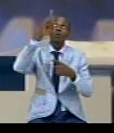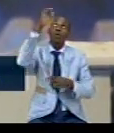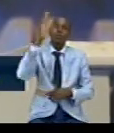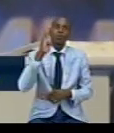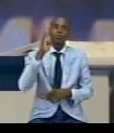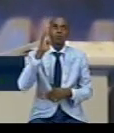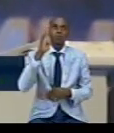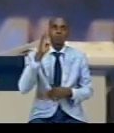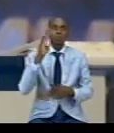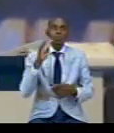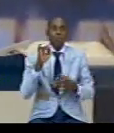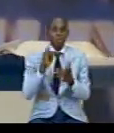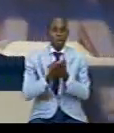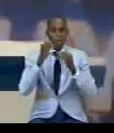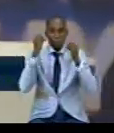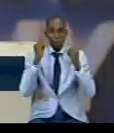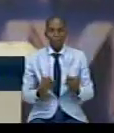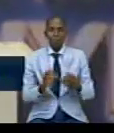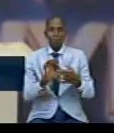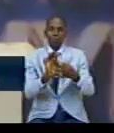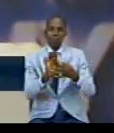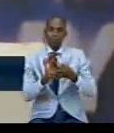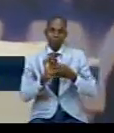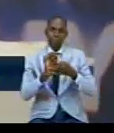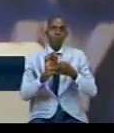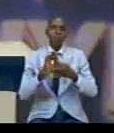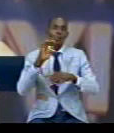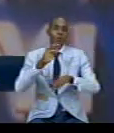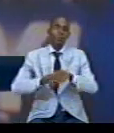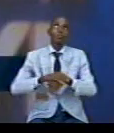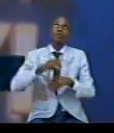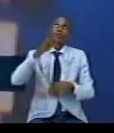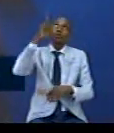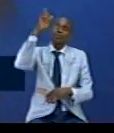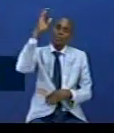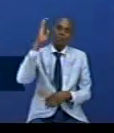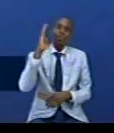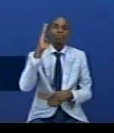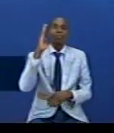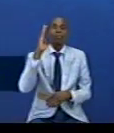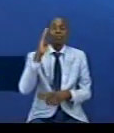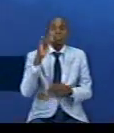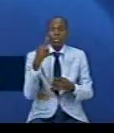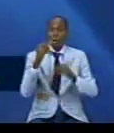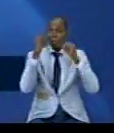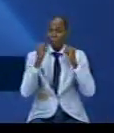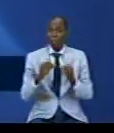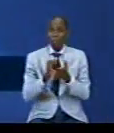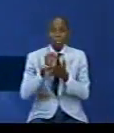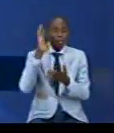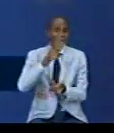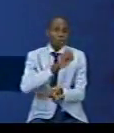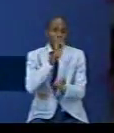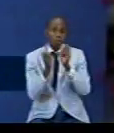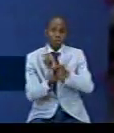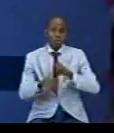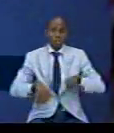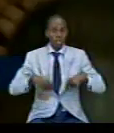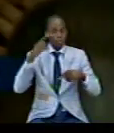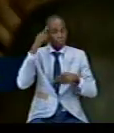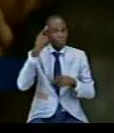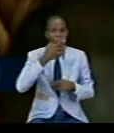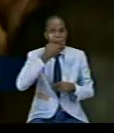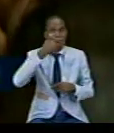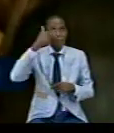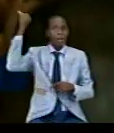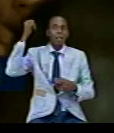Power belongeth unto God. The power that will turn your life around for the better